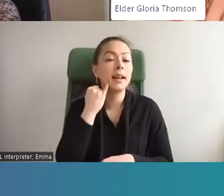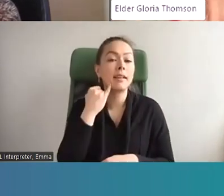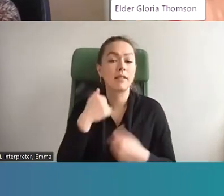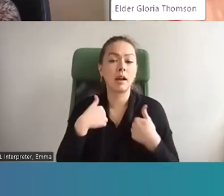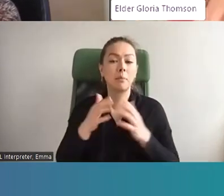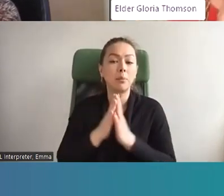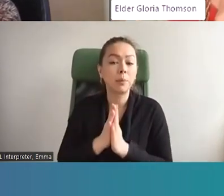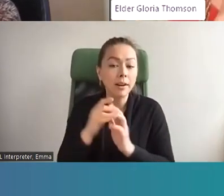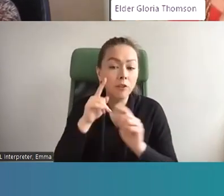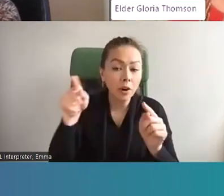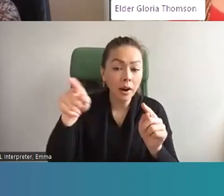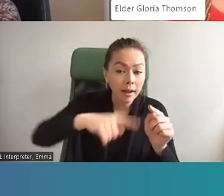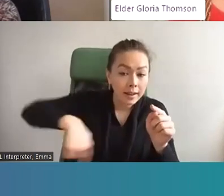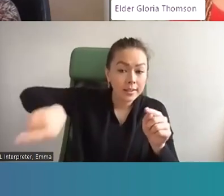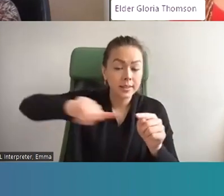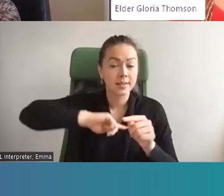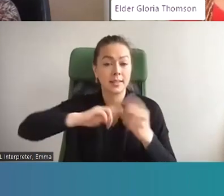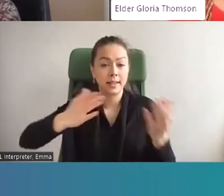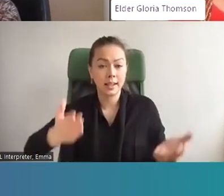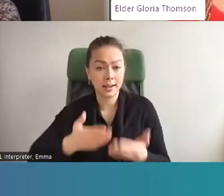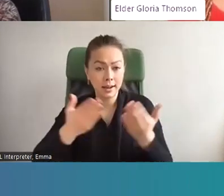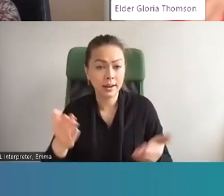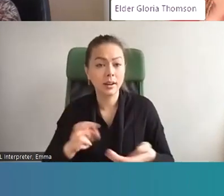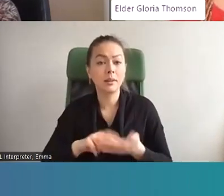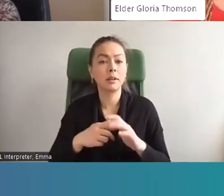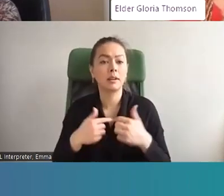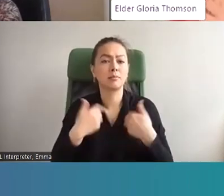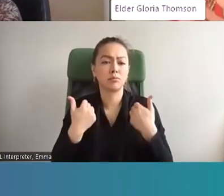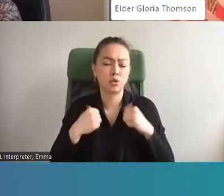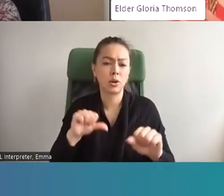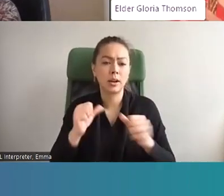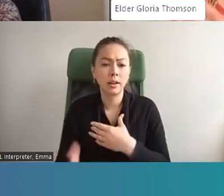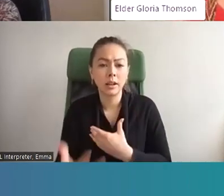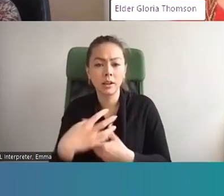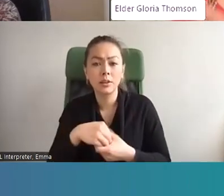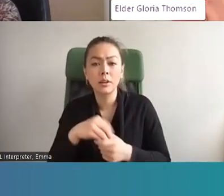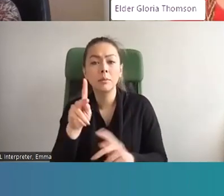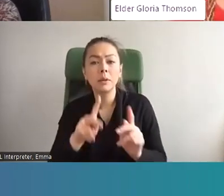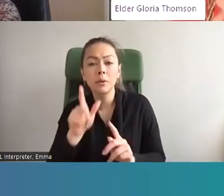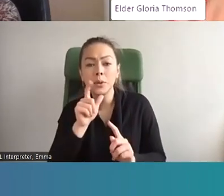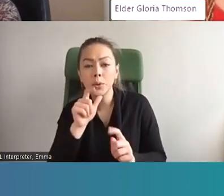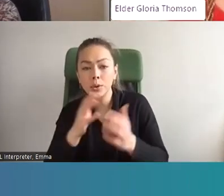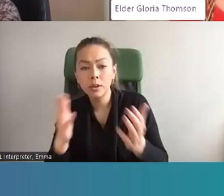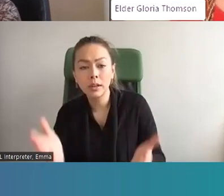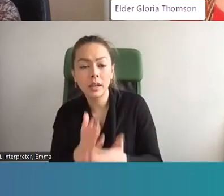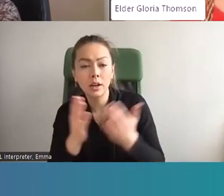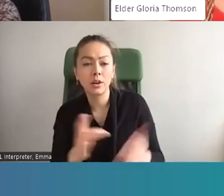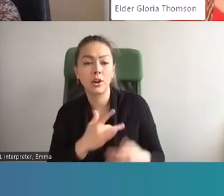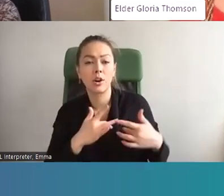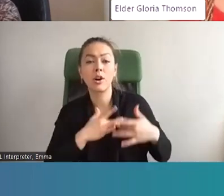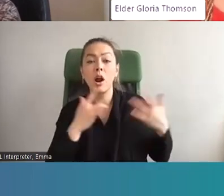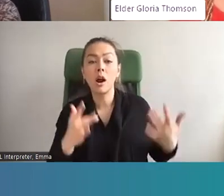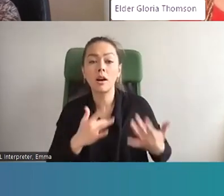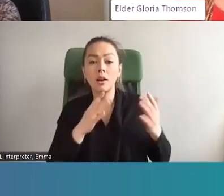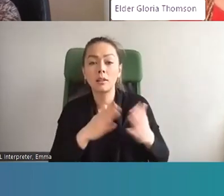to include everybody that was present to open their hearts and be of good